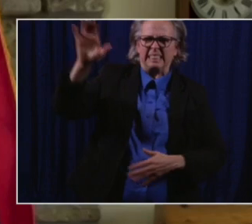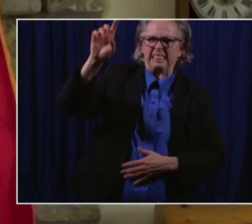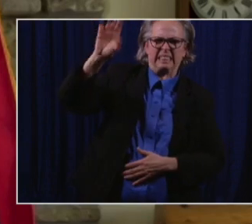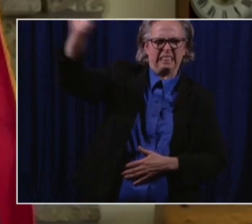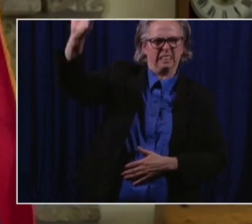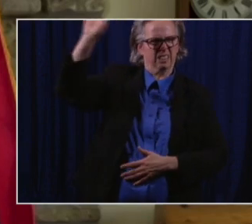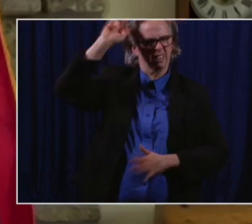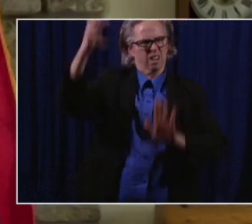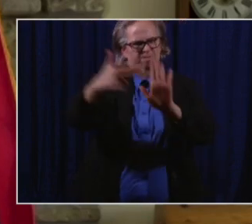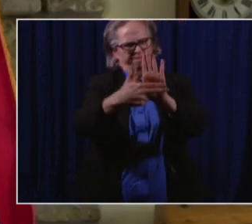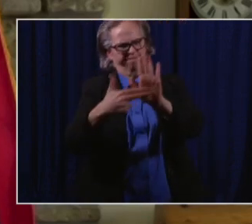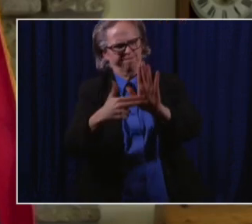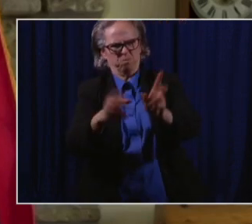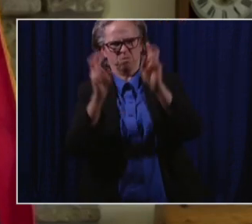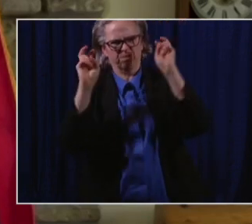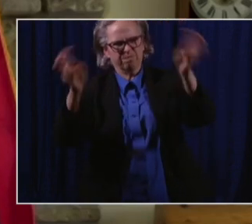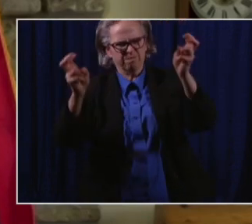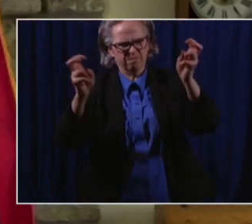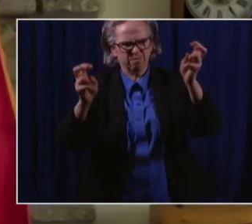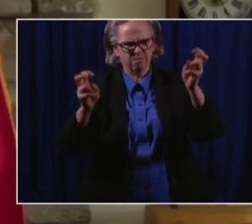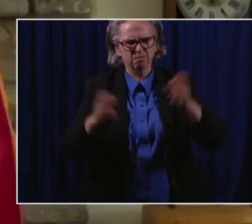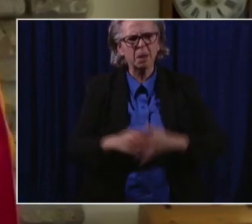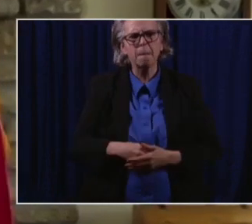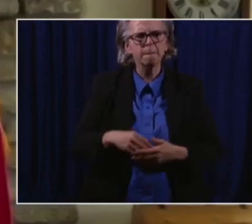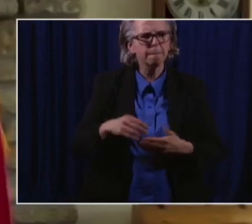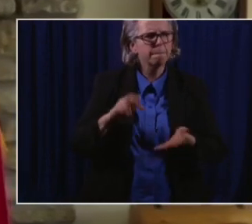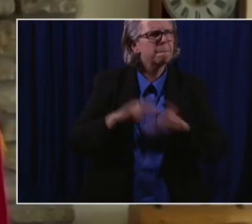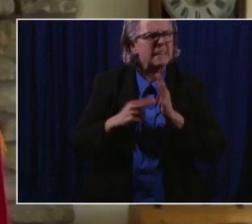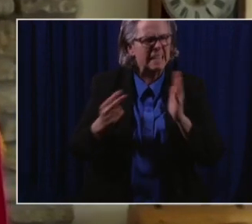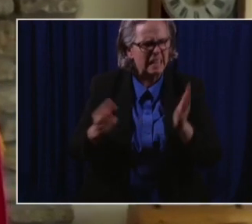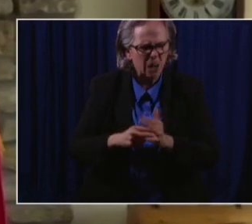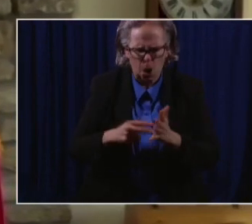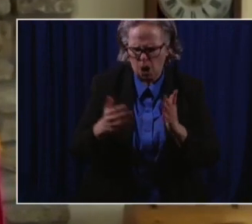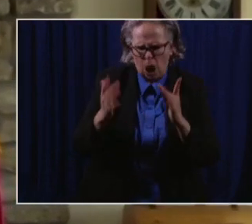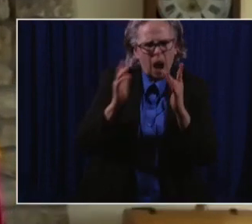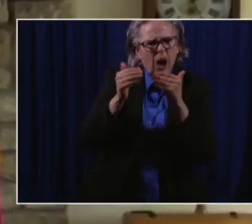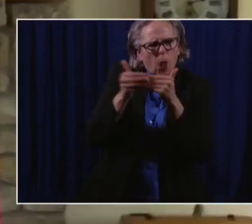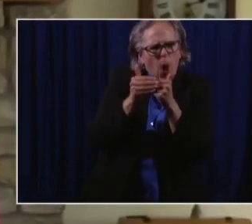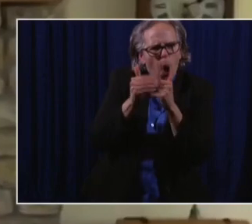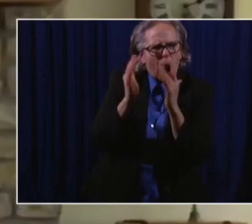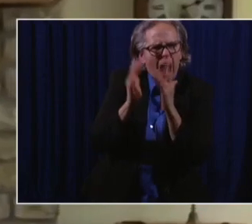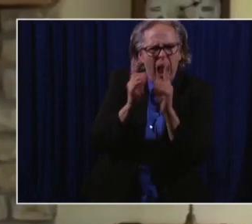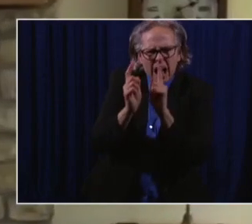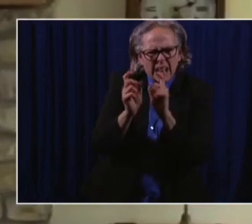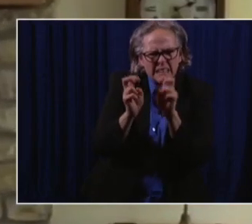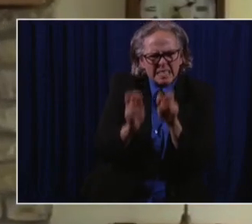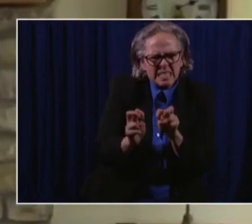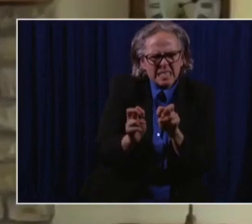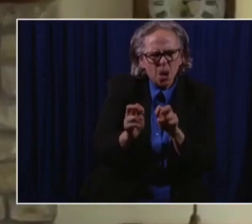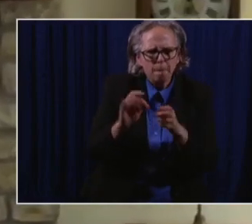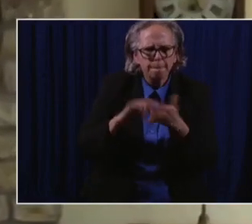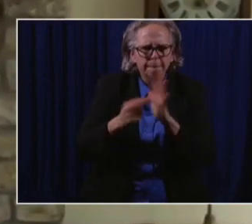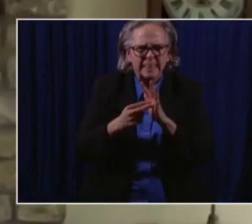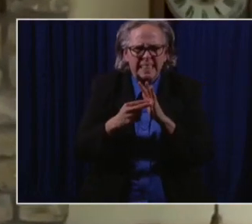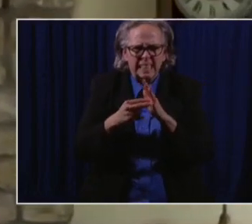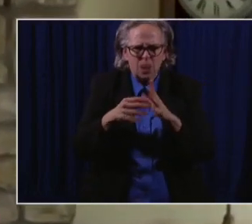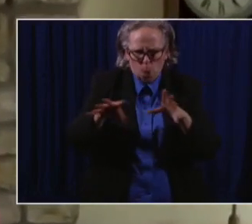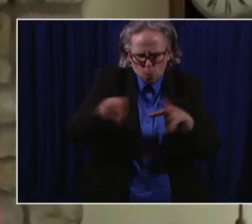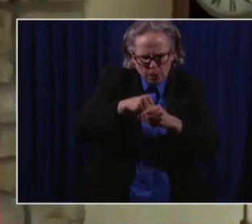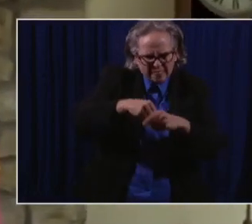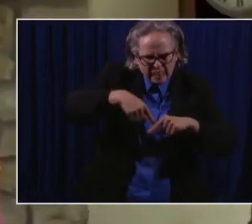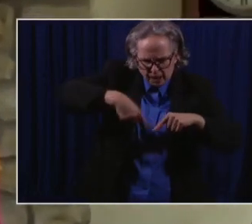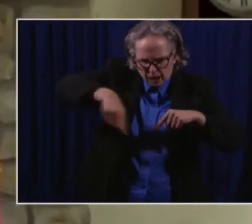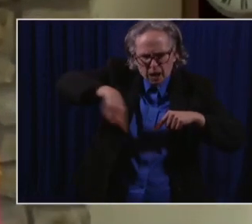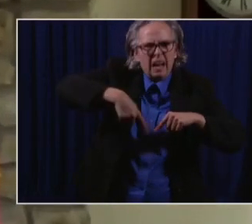the context of COVID-19, the definition of a close contact is someone who is within 6 feet of a person diagnosed